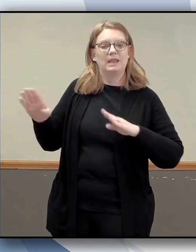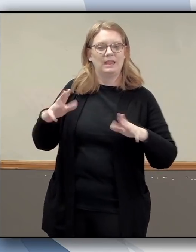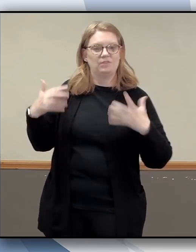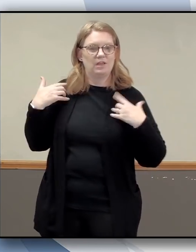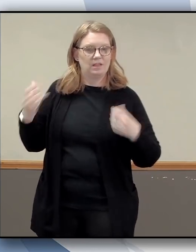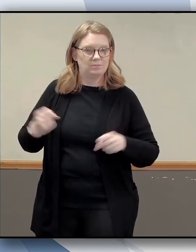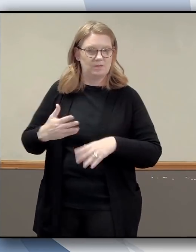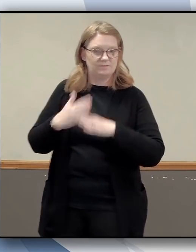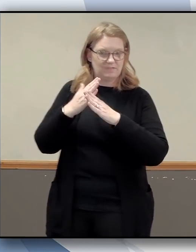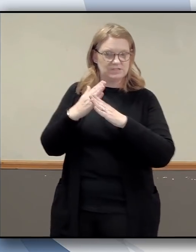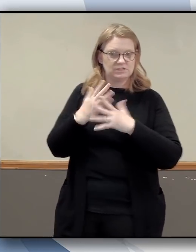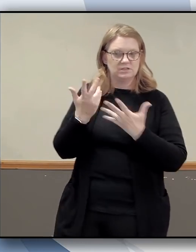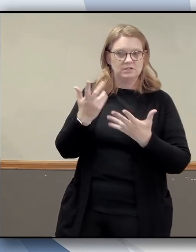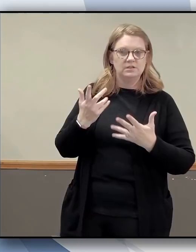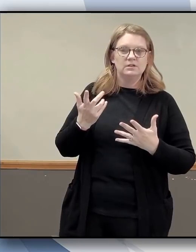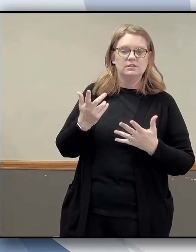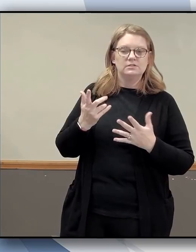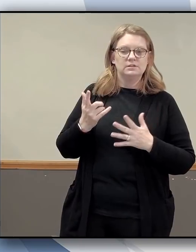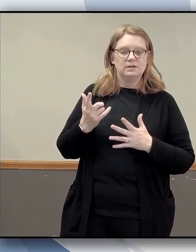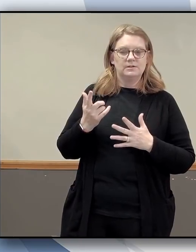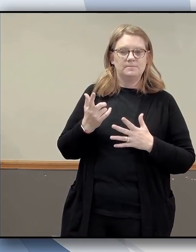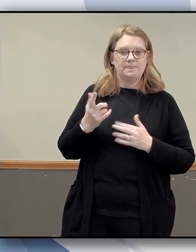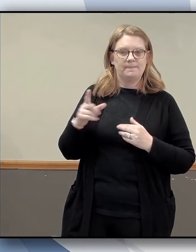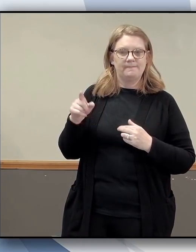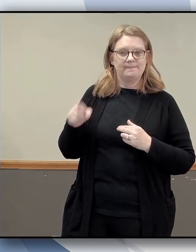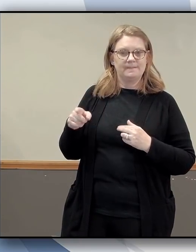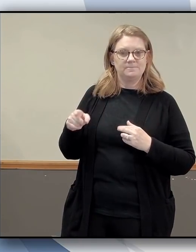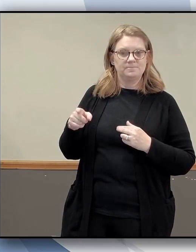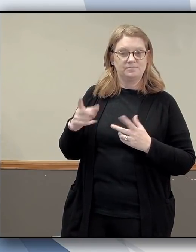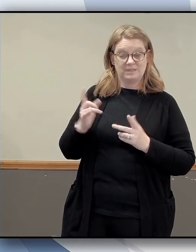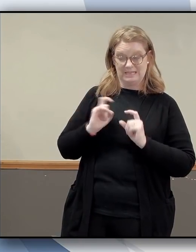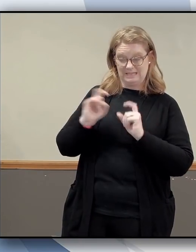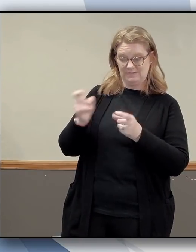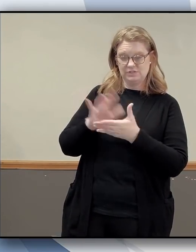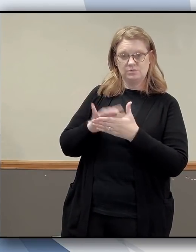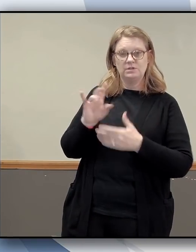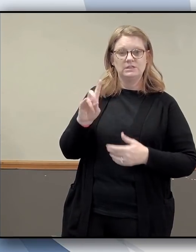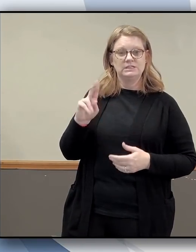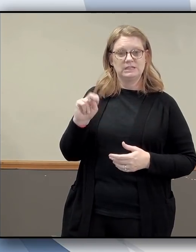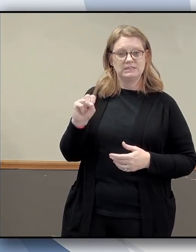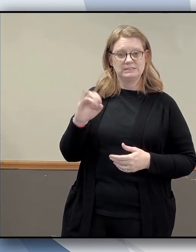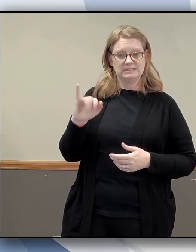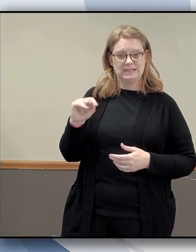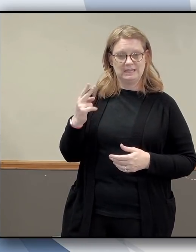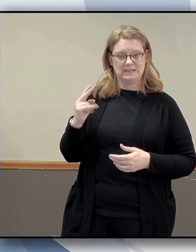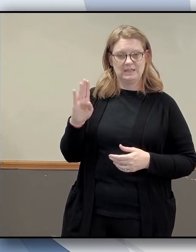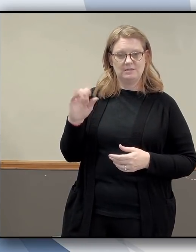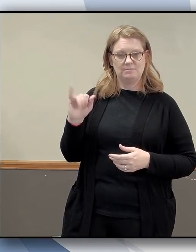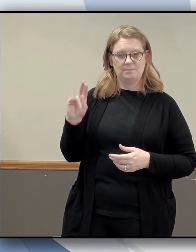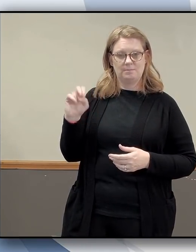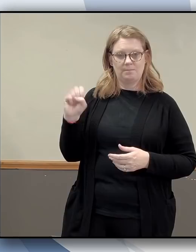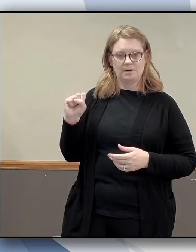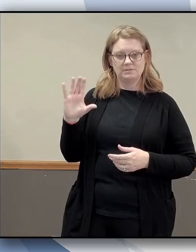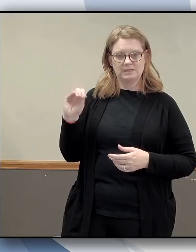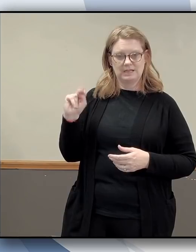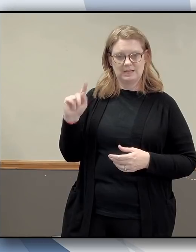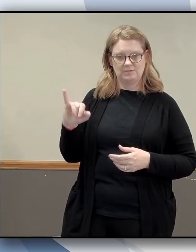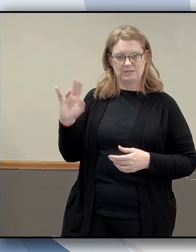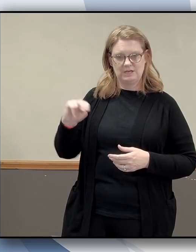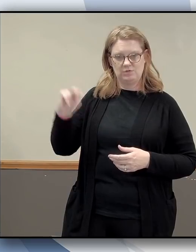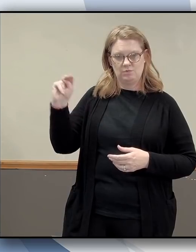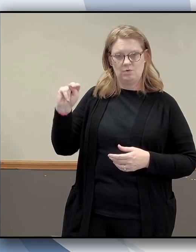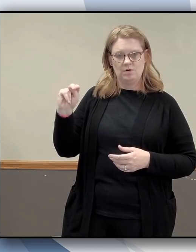early innovation grants to two schools, Dunseith Public School and Barnes County North Public School